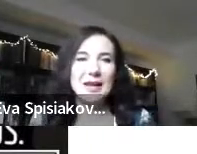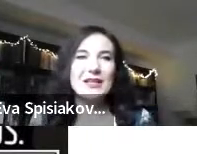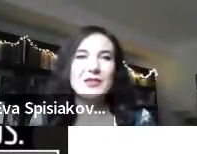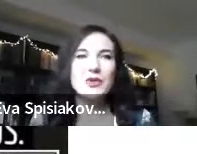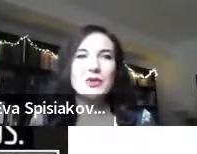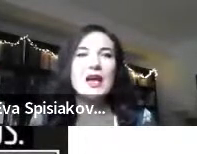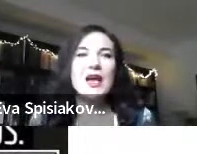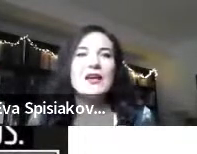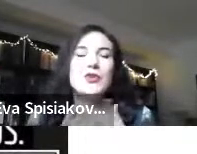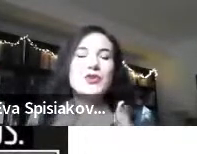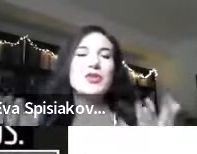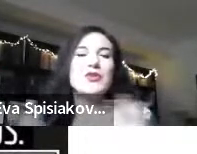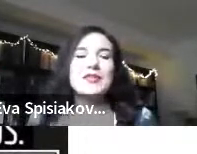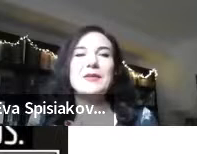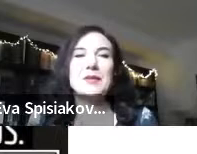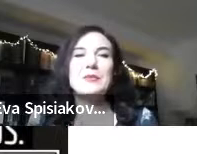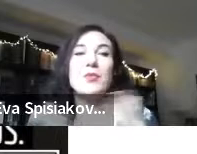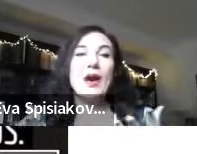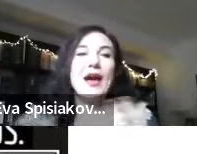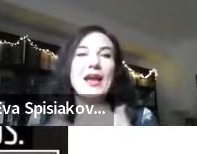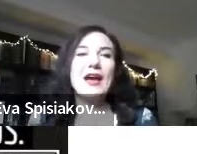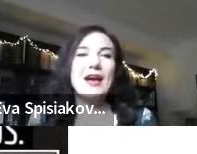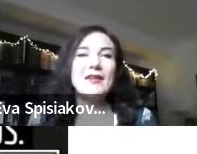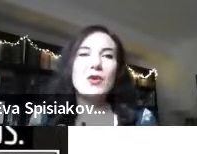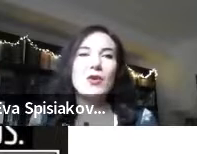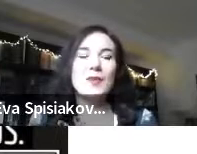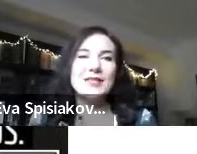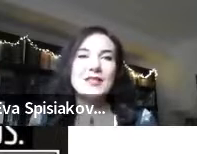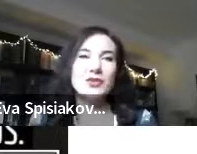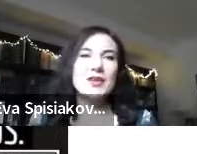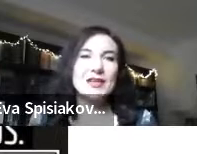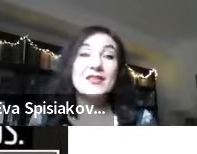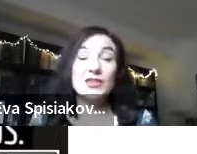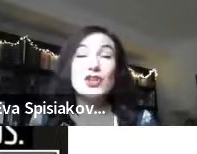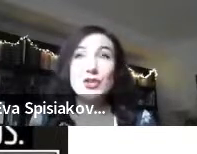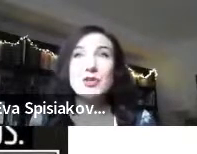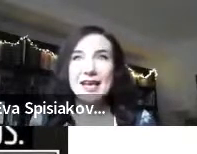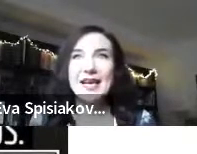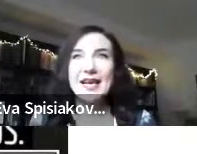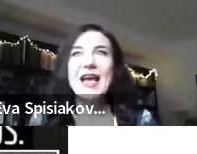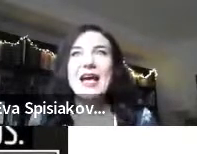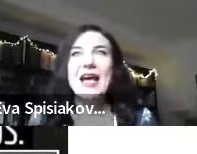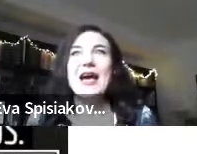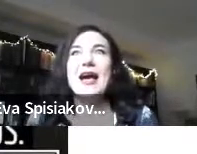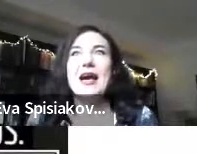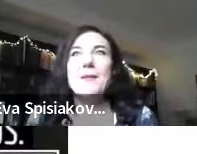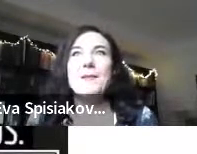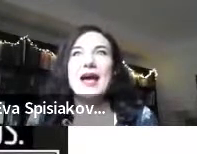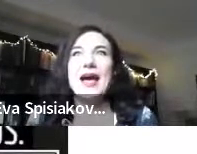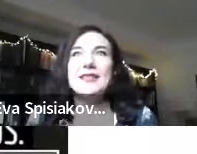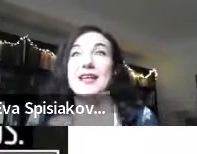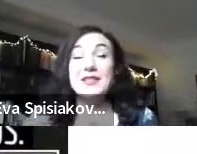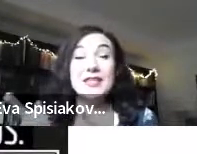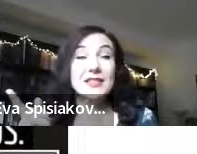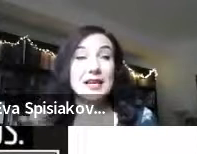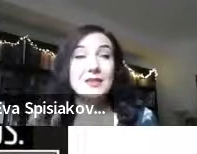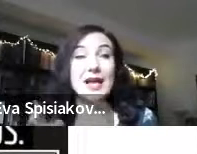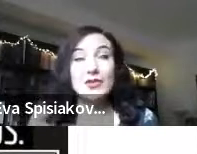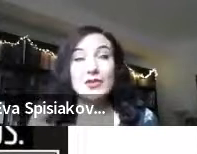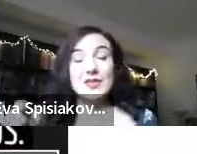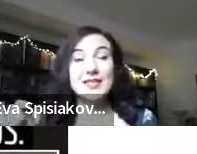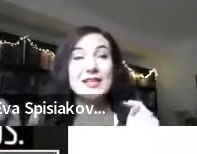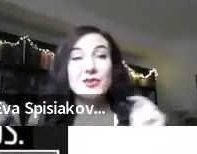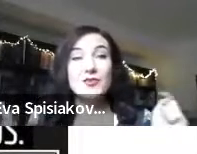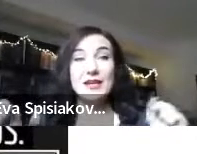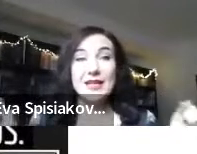tool to explaining to usually non-disabled people why the whole plastic straw thing is such a huge thing. And I've seen this